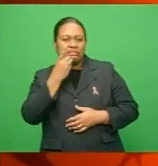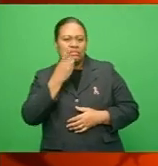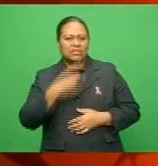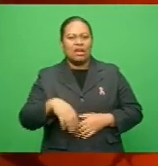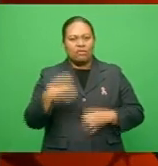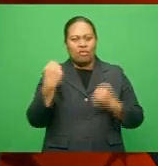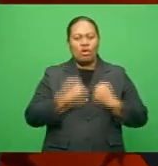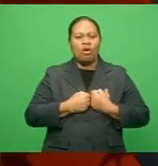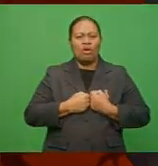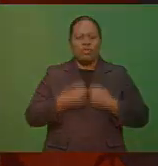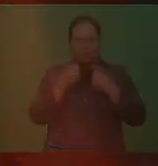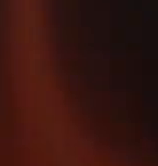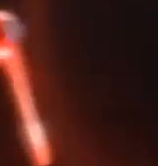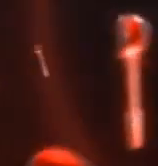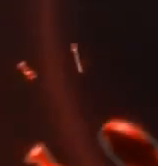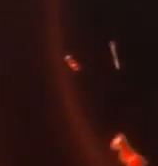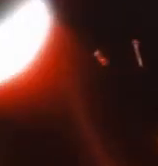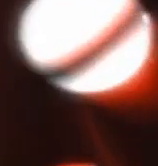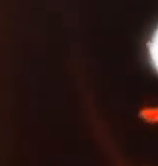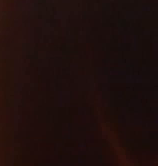more after the break.